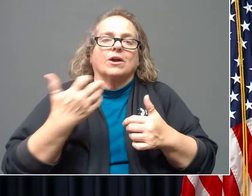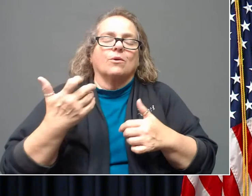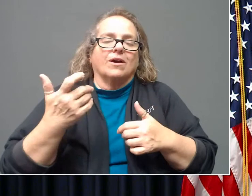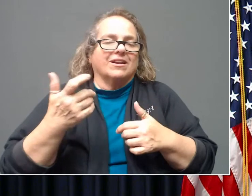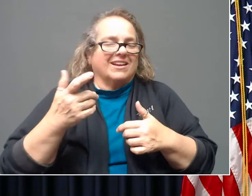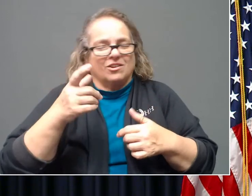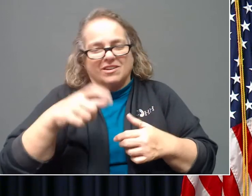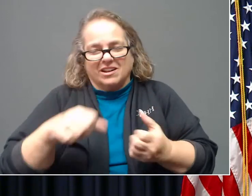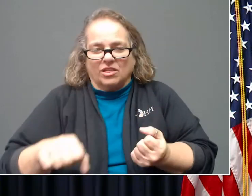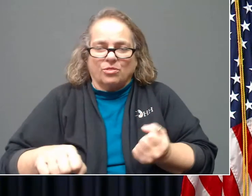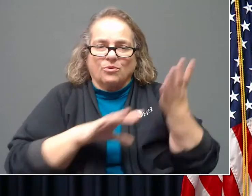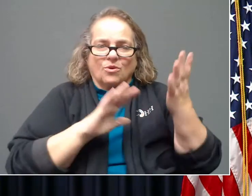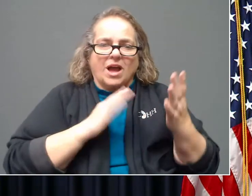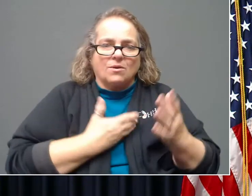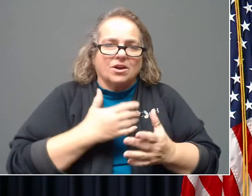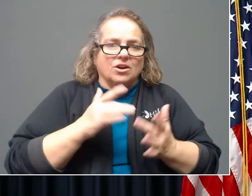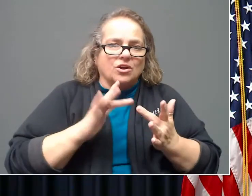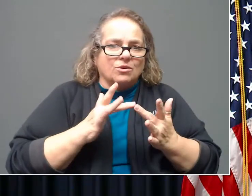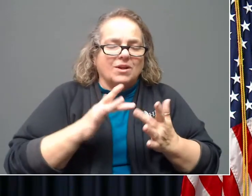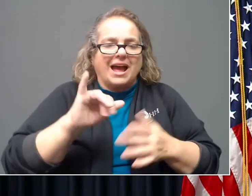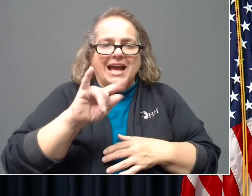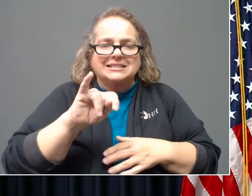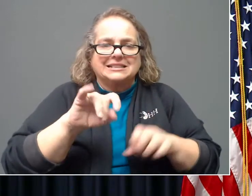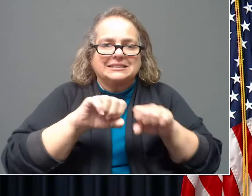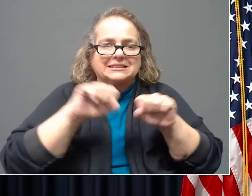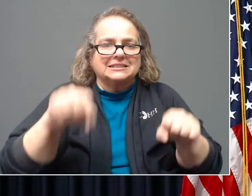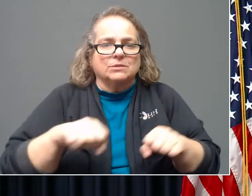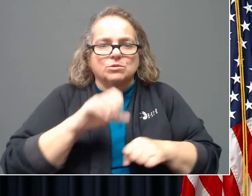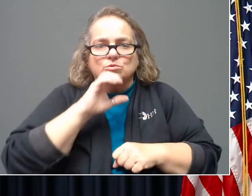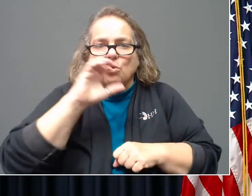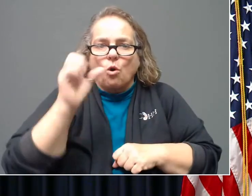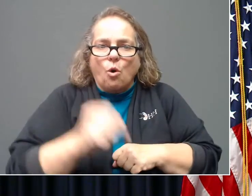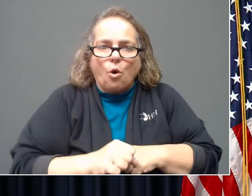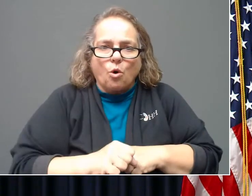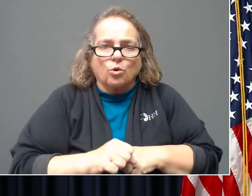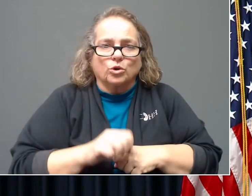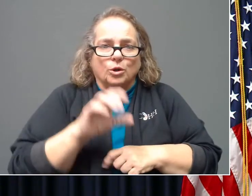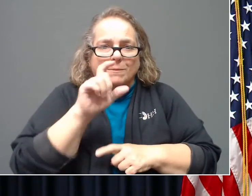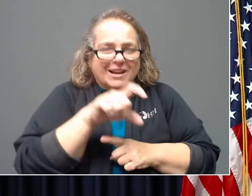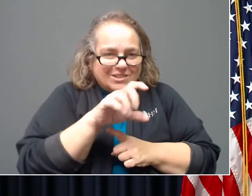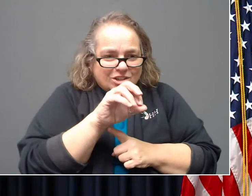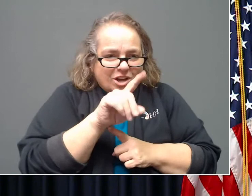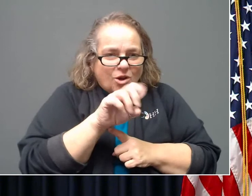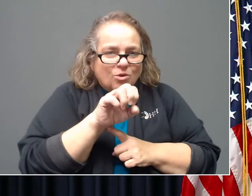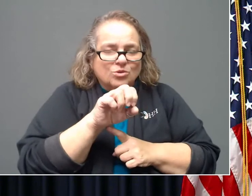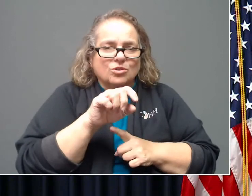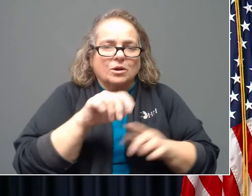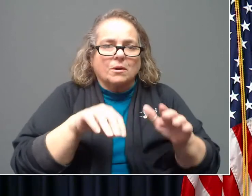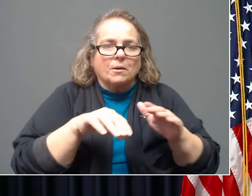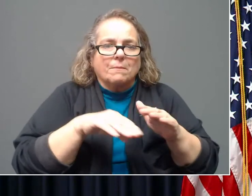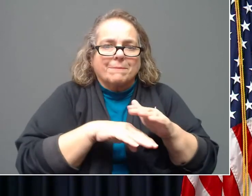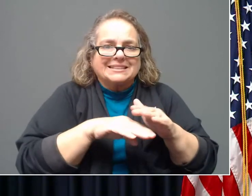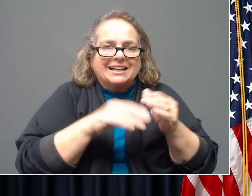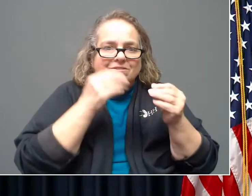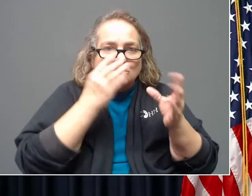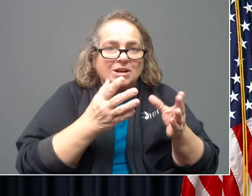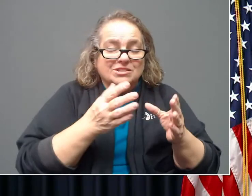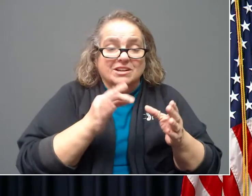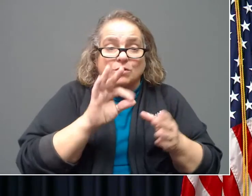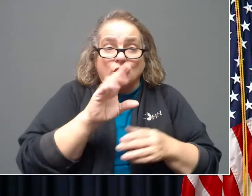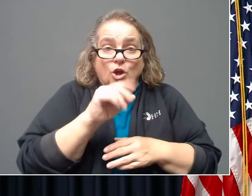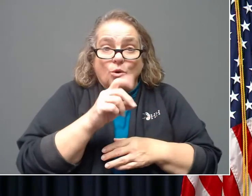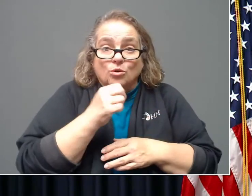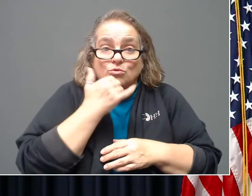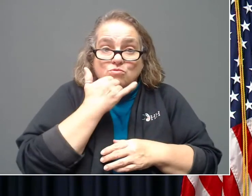which, again, you got to code to get basic information. If you code it differently, that basic information can